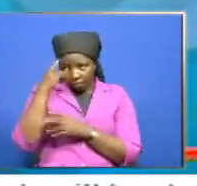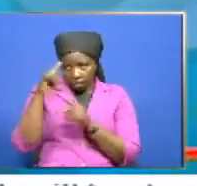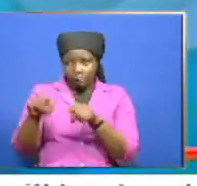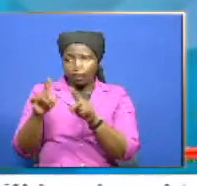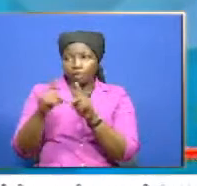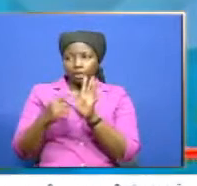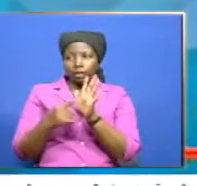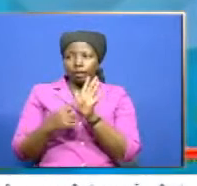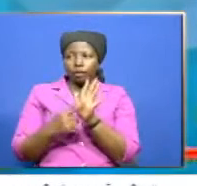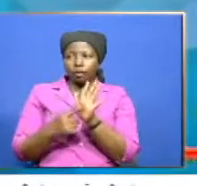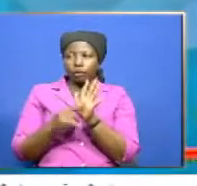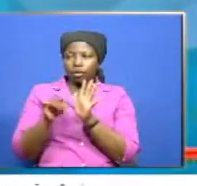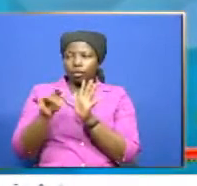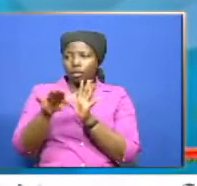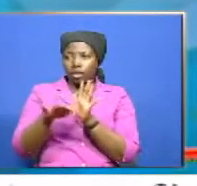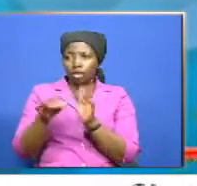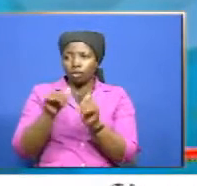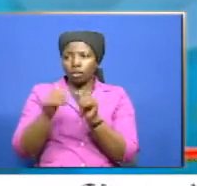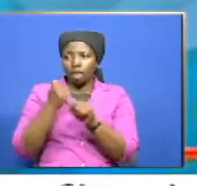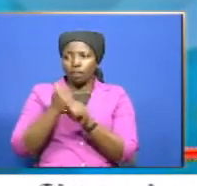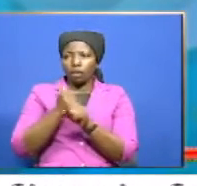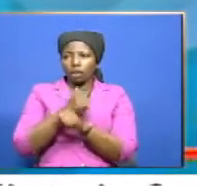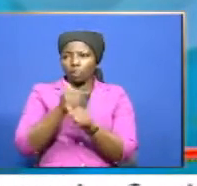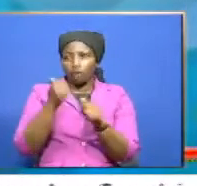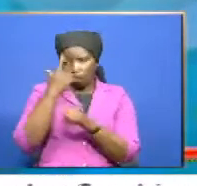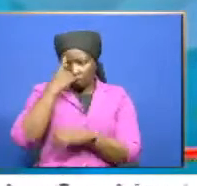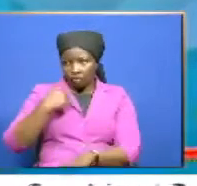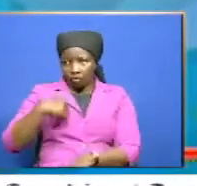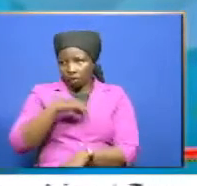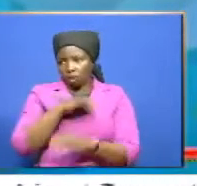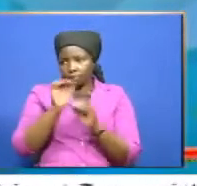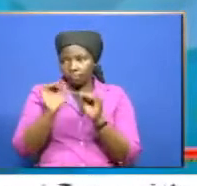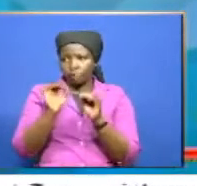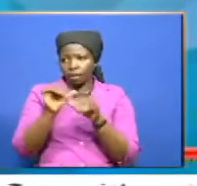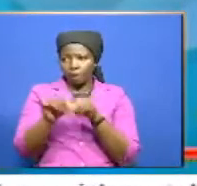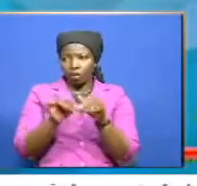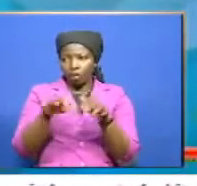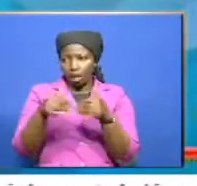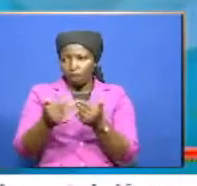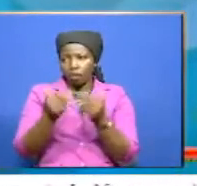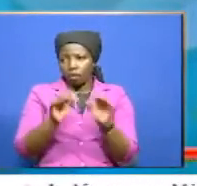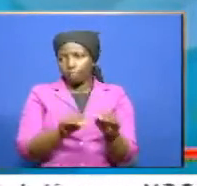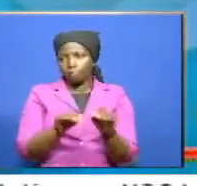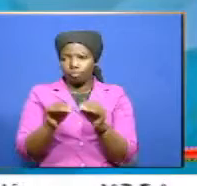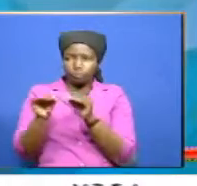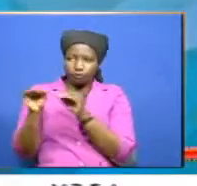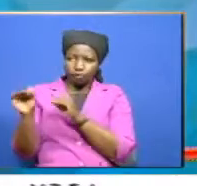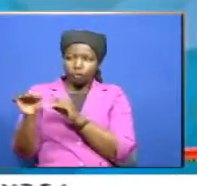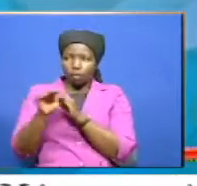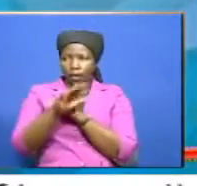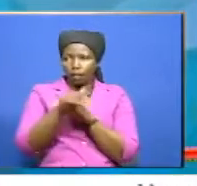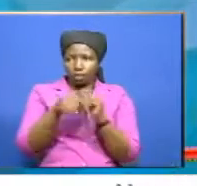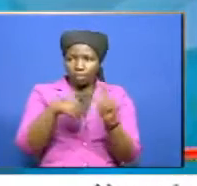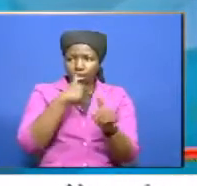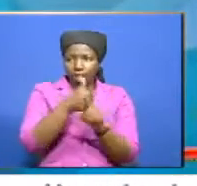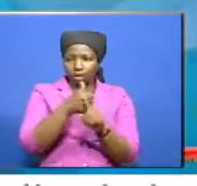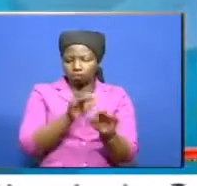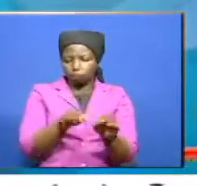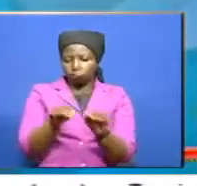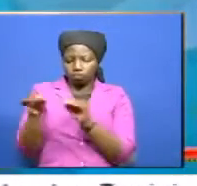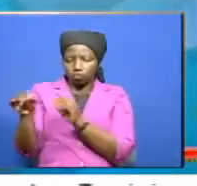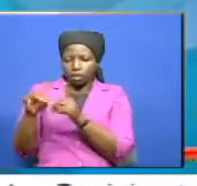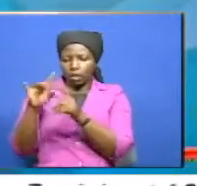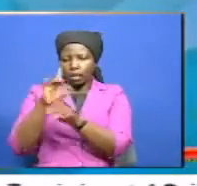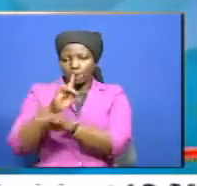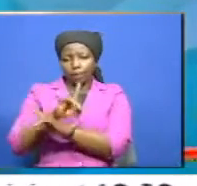fine, this is an area that hasn't worked out for us in terms of how we transition into from attack or to defense. While at